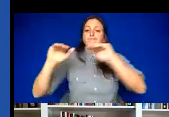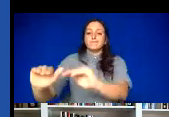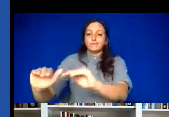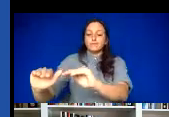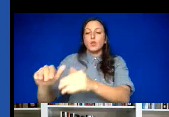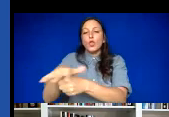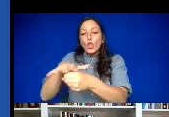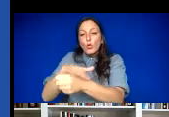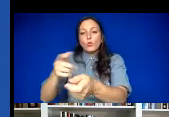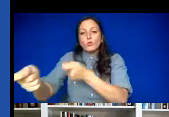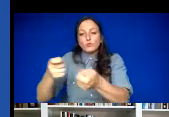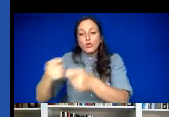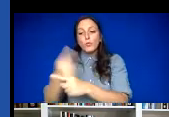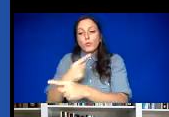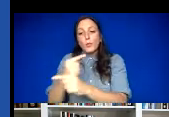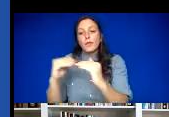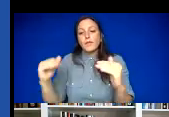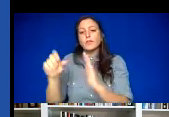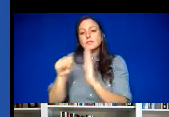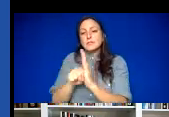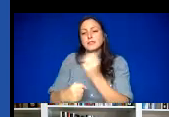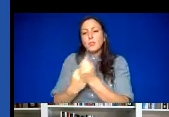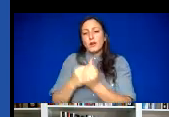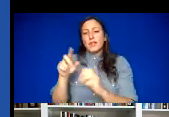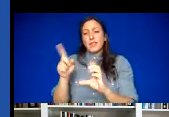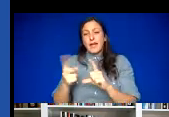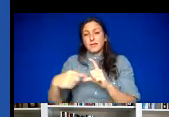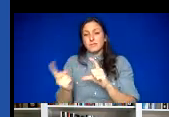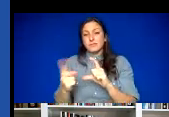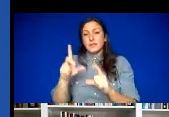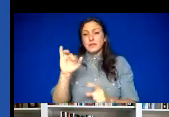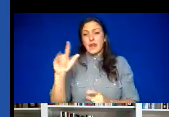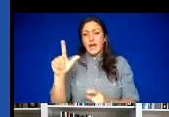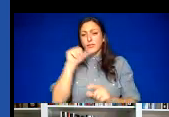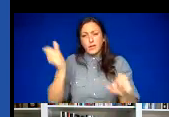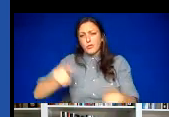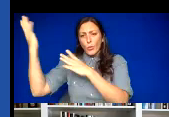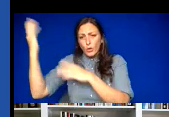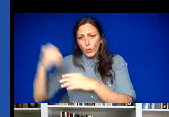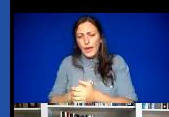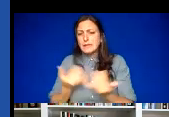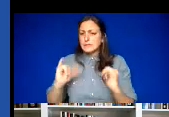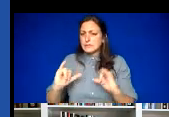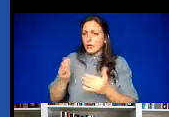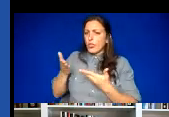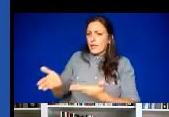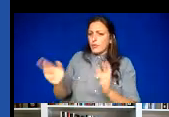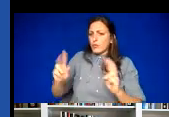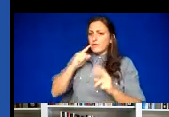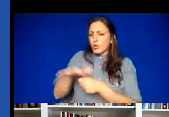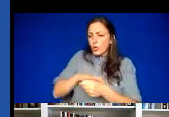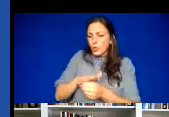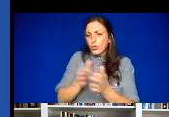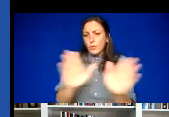level of state support. The dial doesn't go away. That framework still exists. It's there for our local public health and our